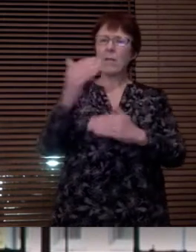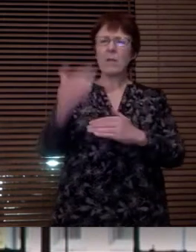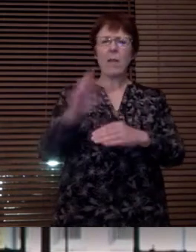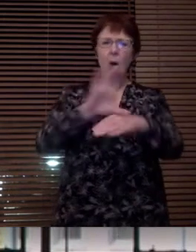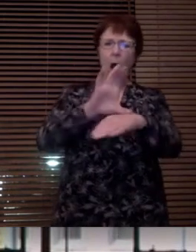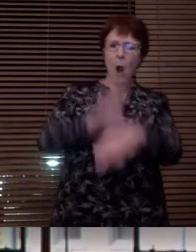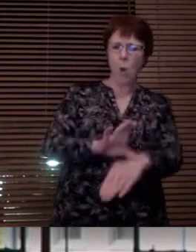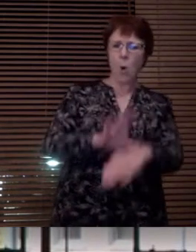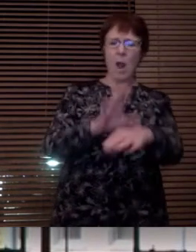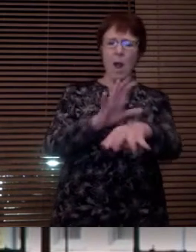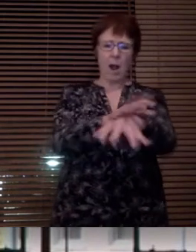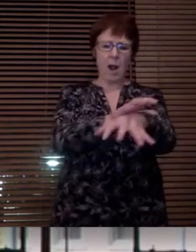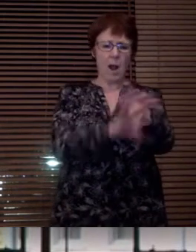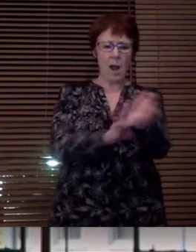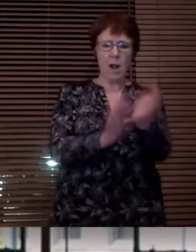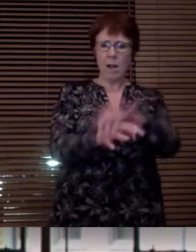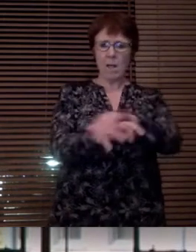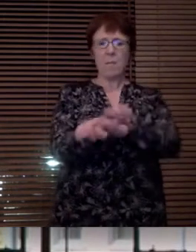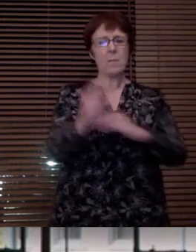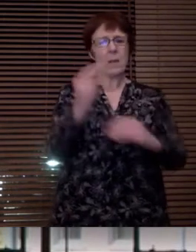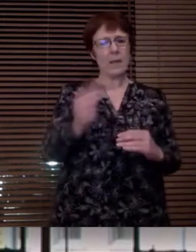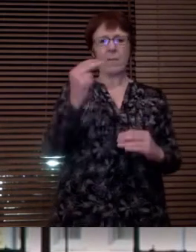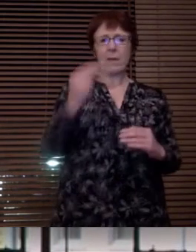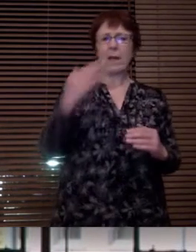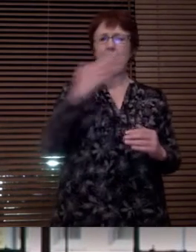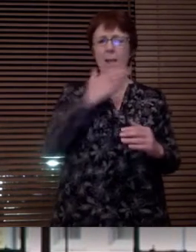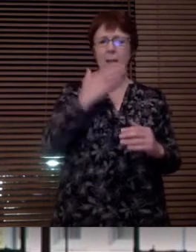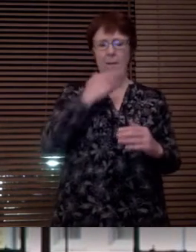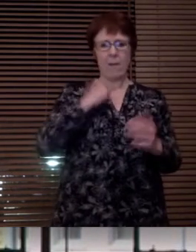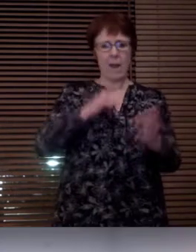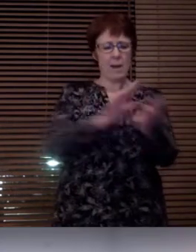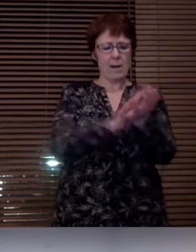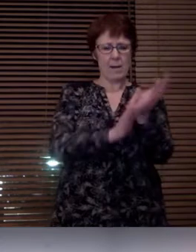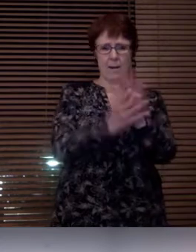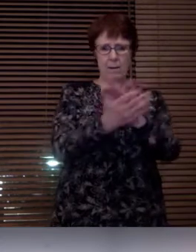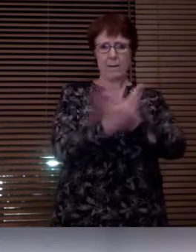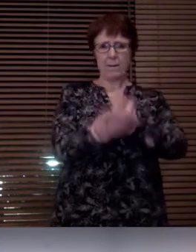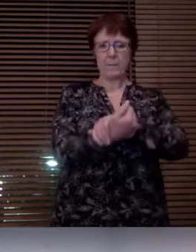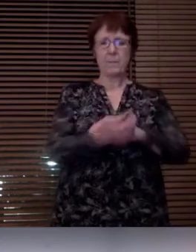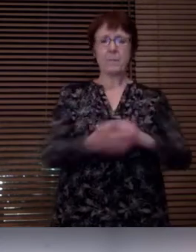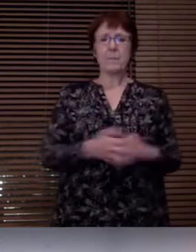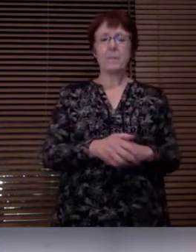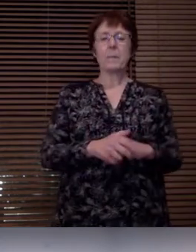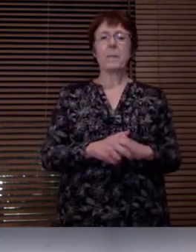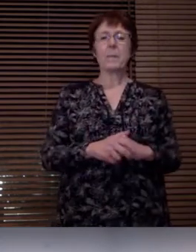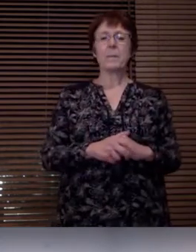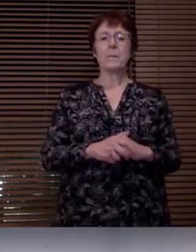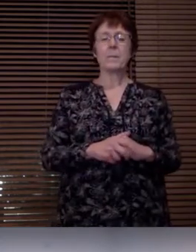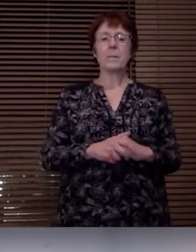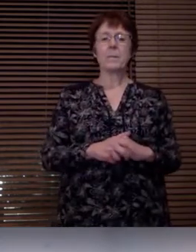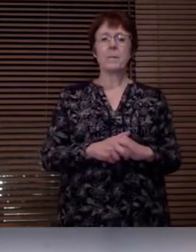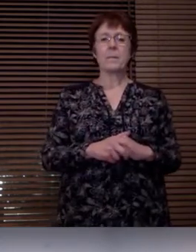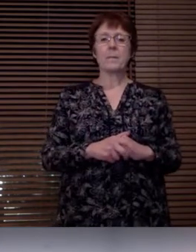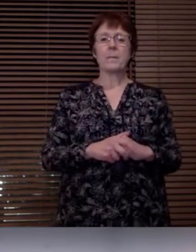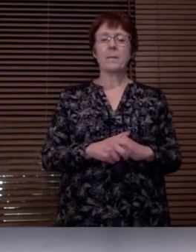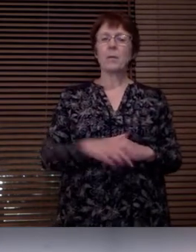it in your wrist when doing some of the exercises. This part is going to cater for that, you know, it's going to get the blood flowing around that